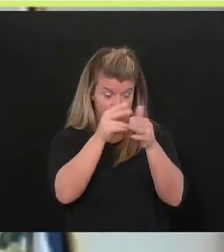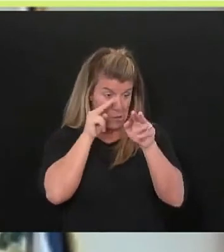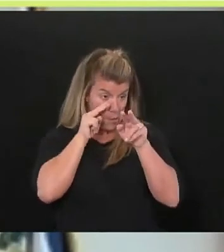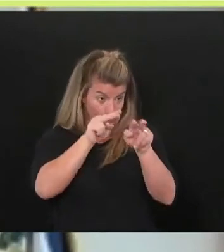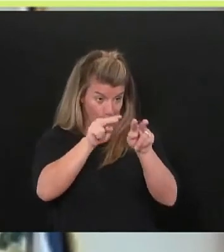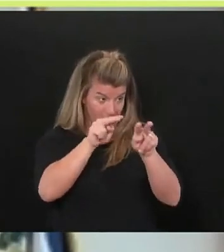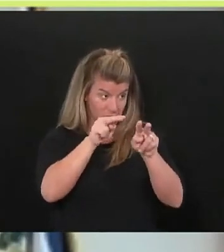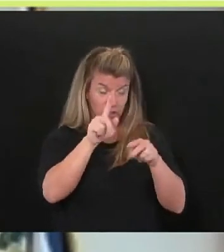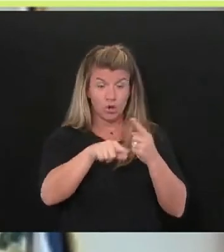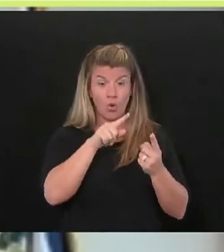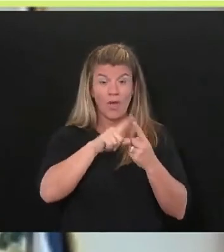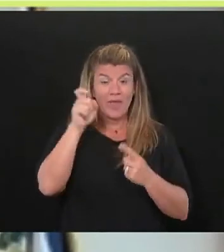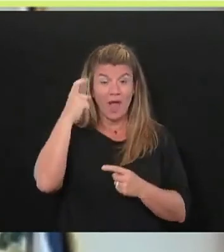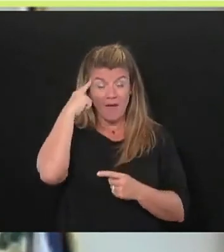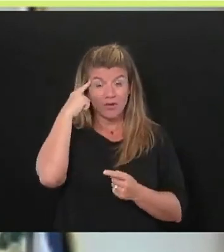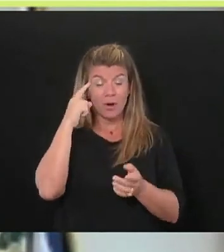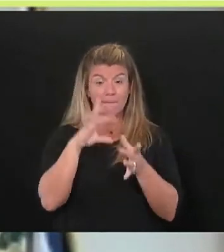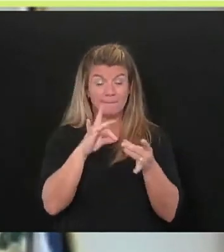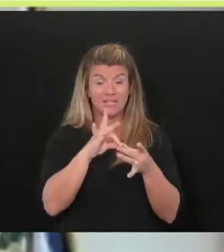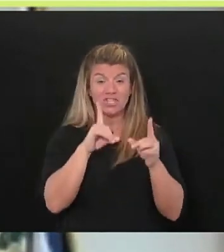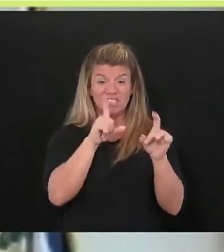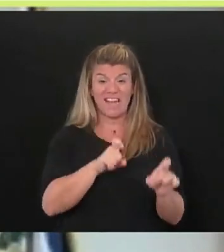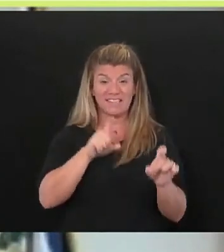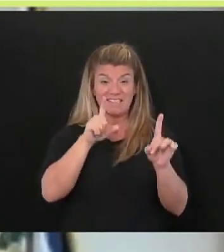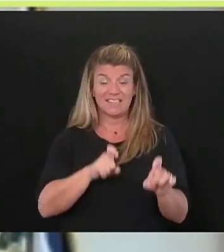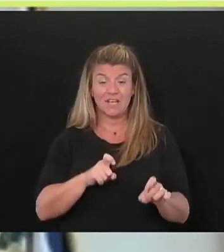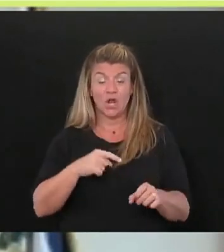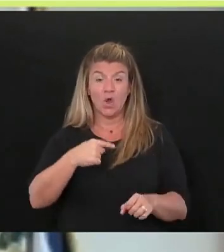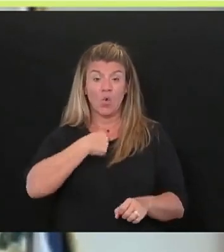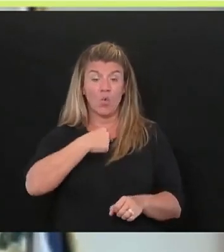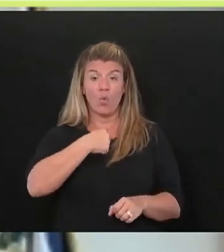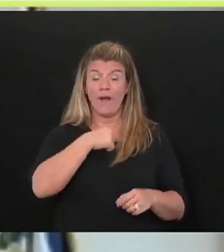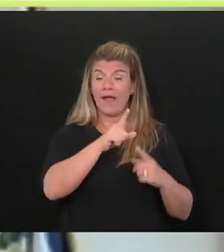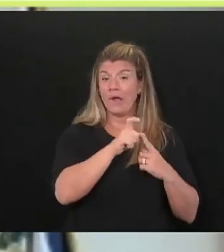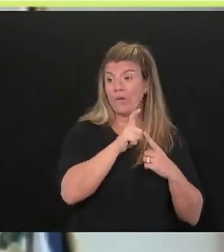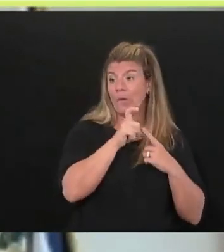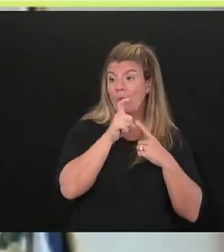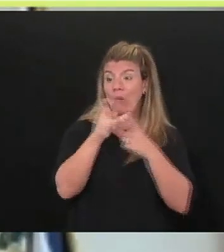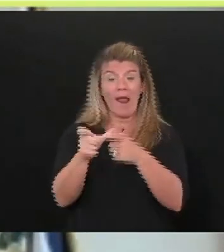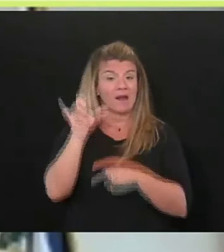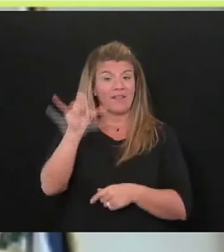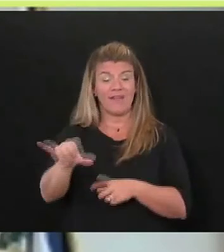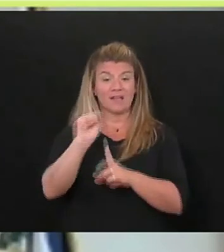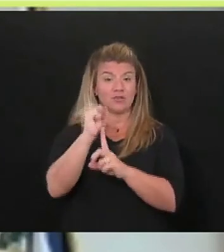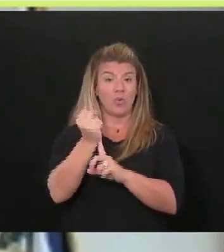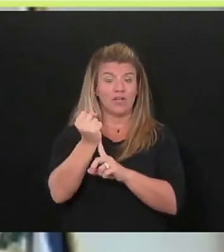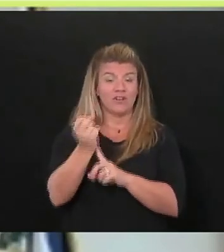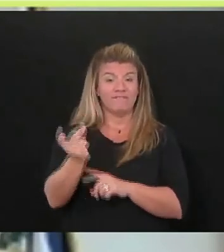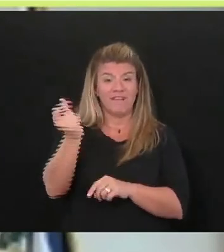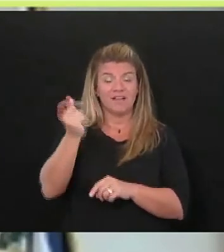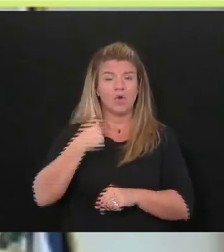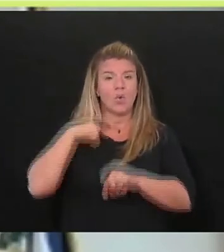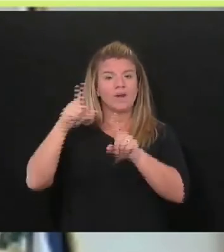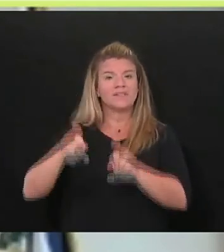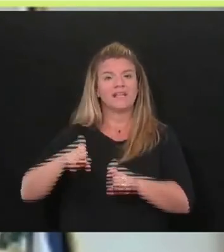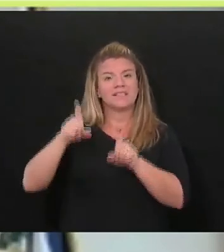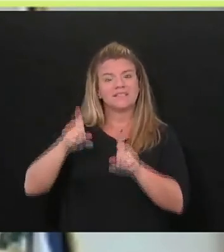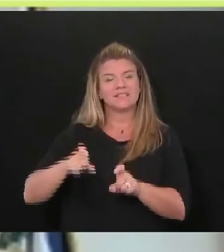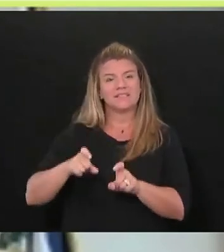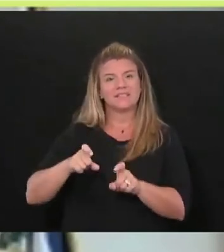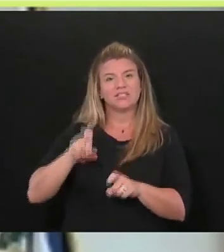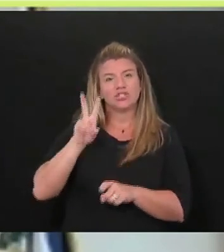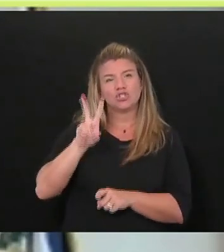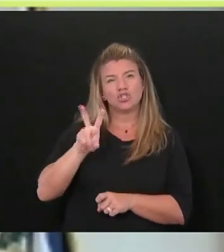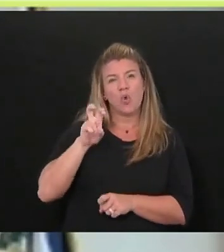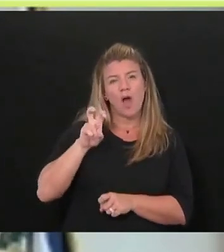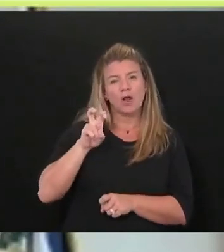talks about testing, we charged to that situation, and we ended up testing 2